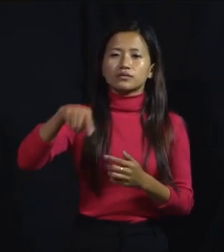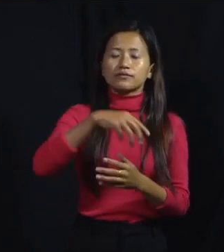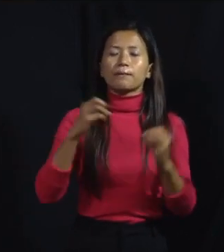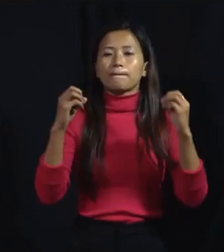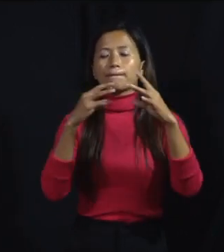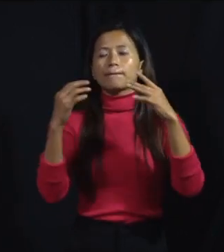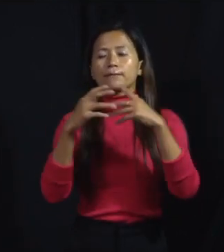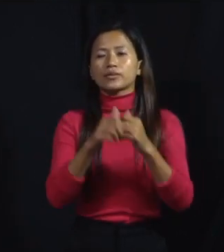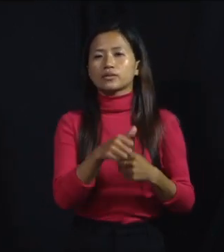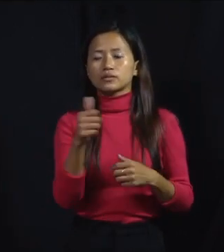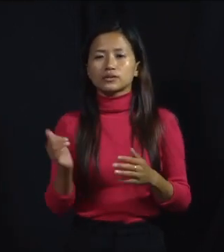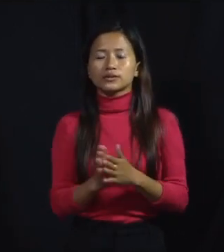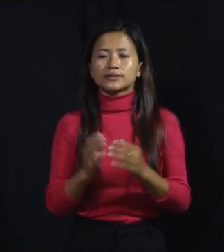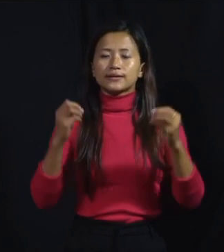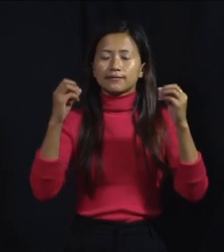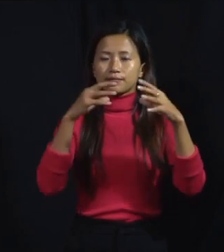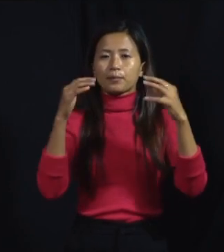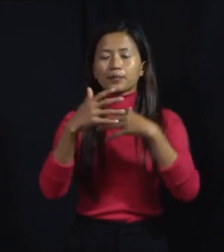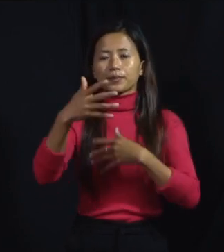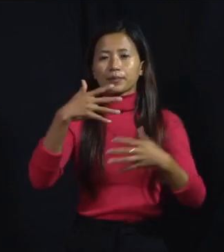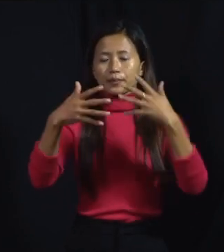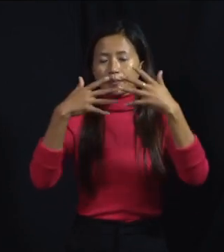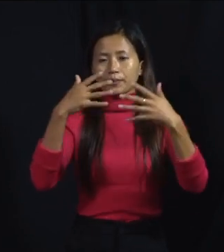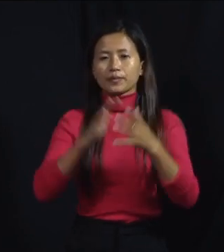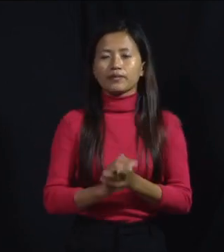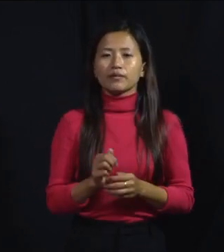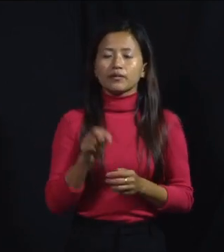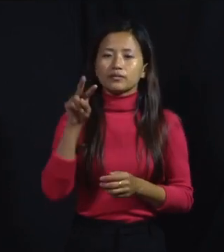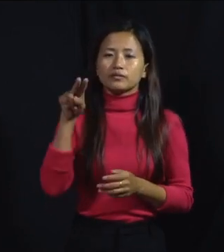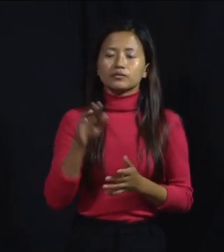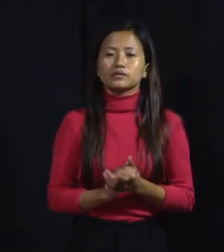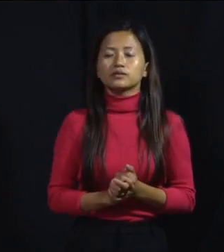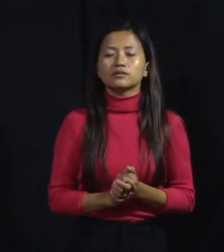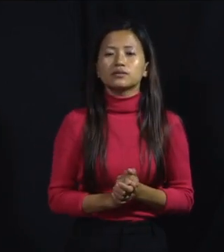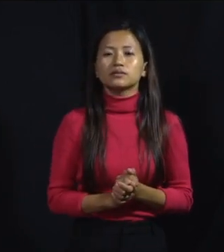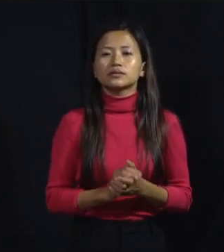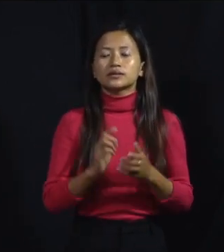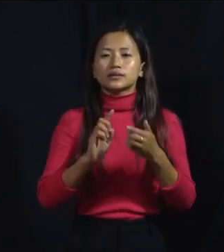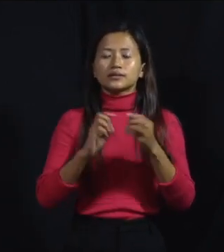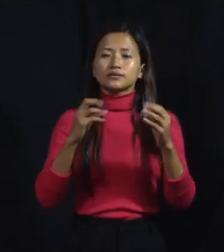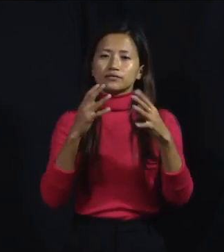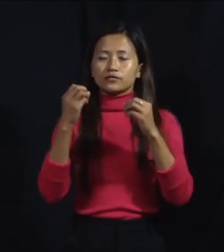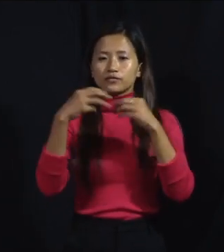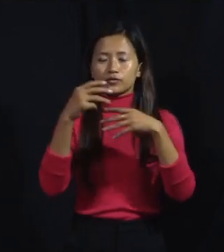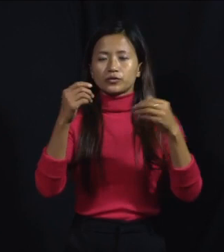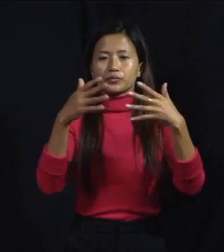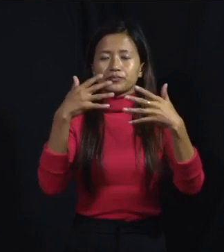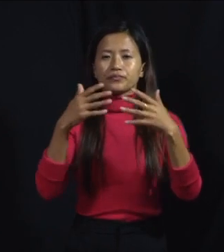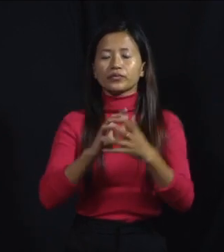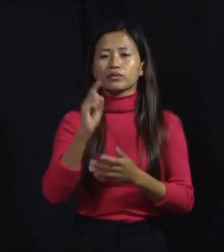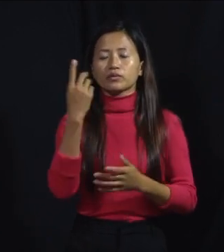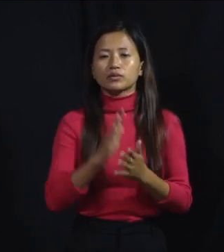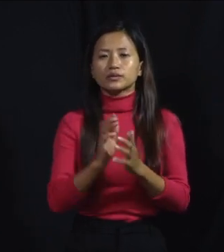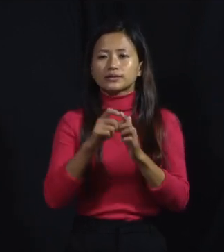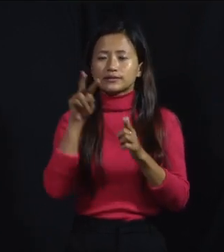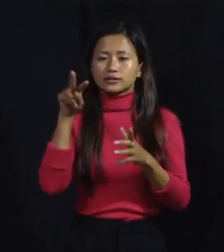other. And in your textbook, they have given different definitions of the meaning of environment. And one definition given